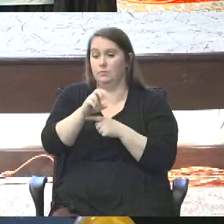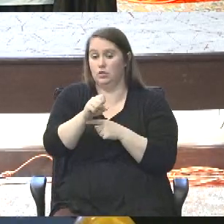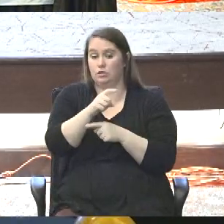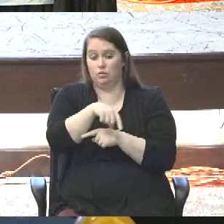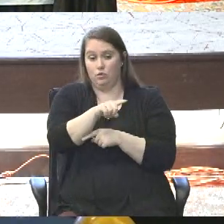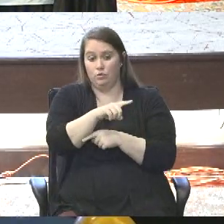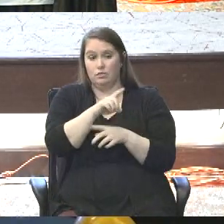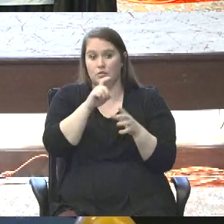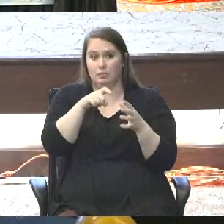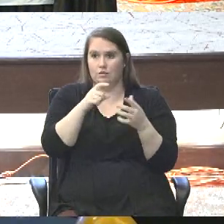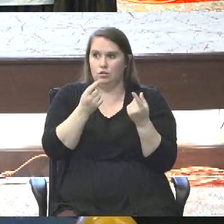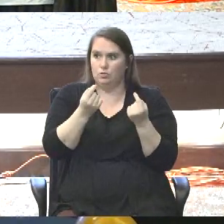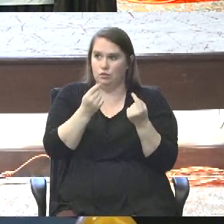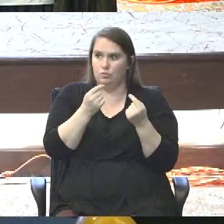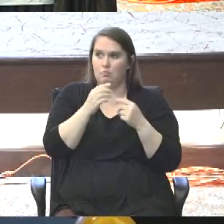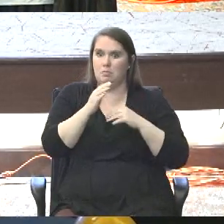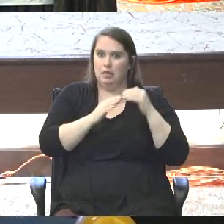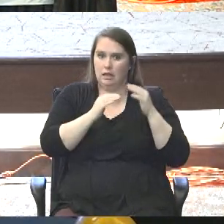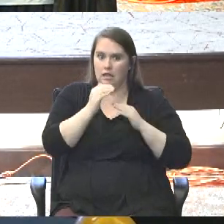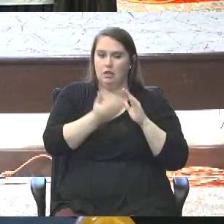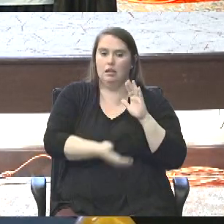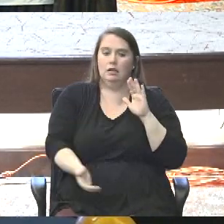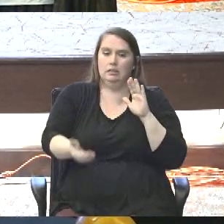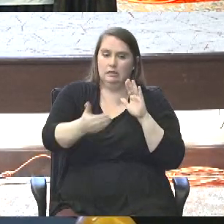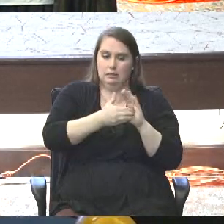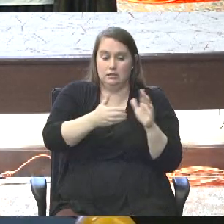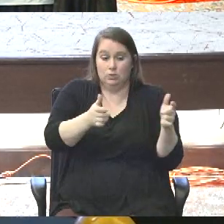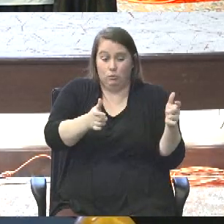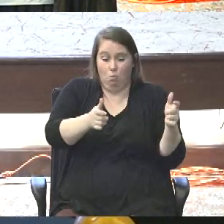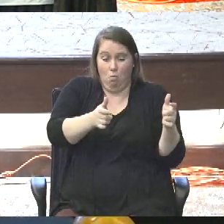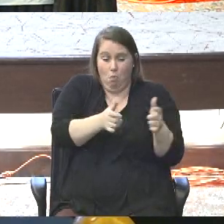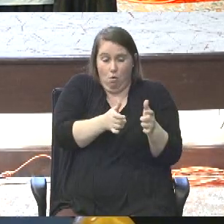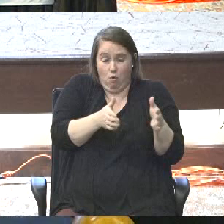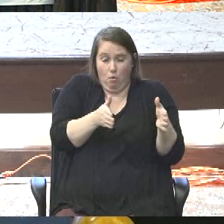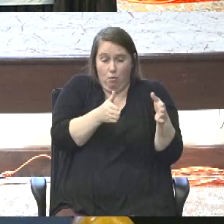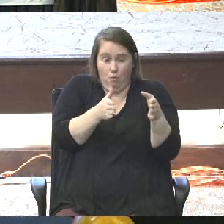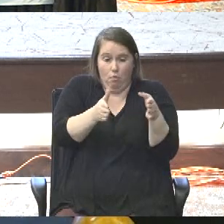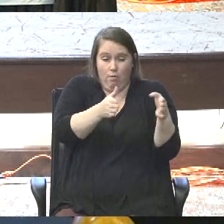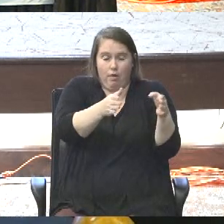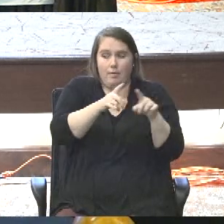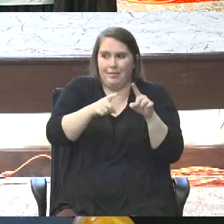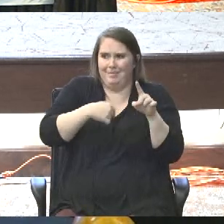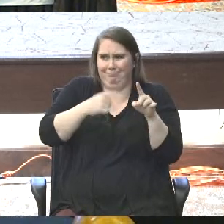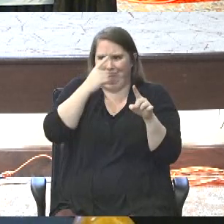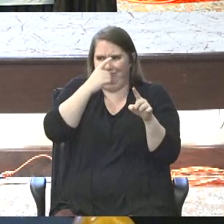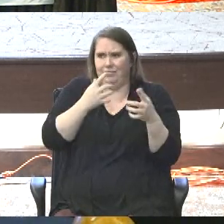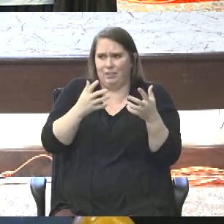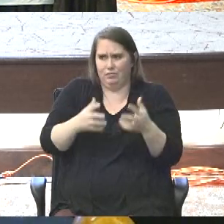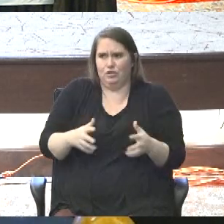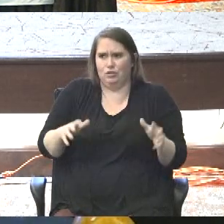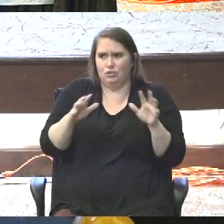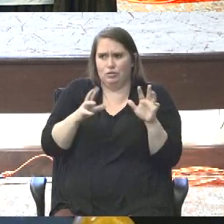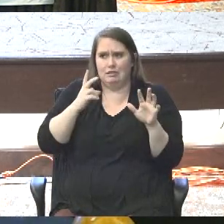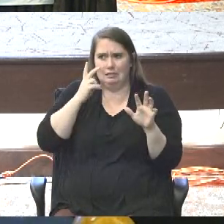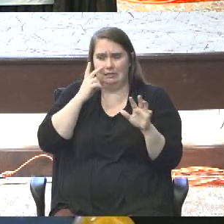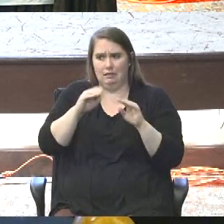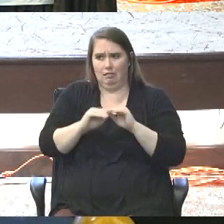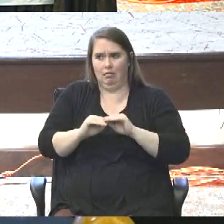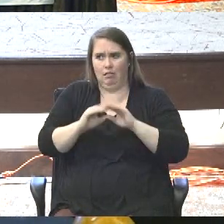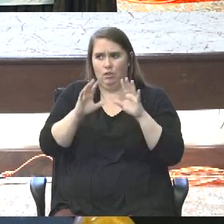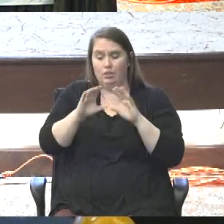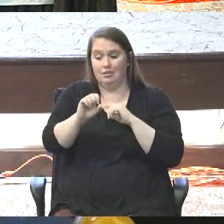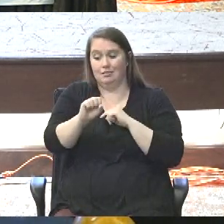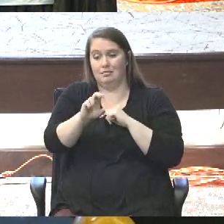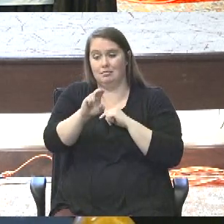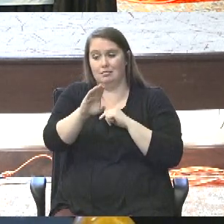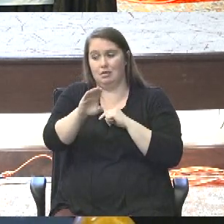do is rebuild smaller roads into larger, higher capacity roads. But I think it's pretty sobering to see that subdivisions built